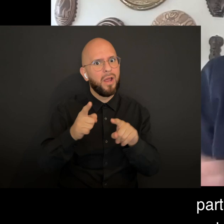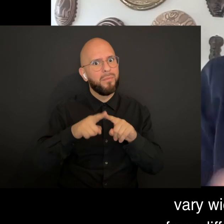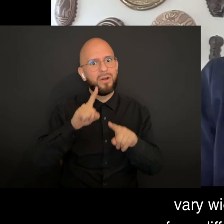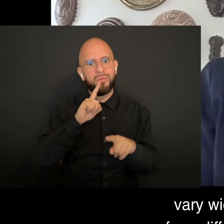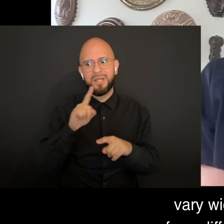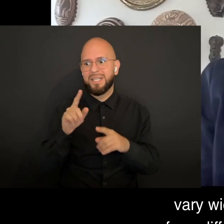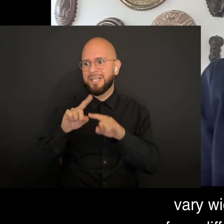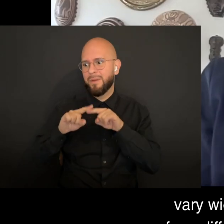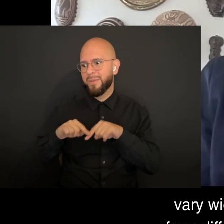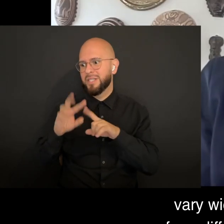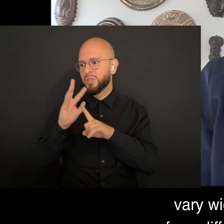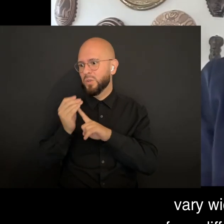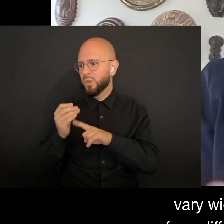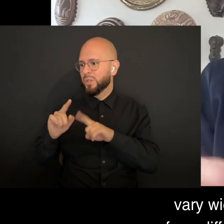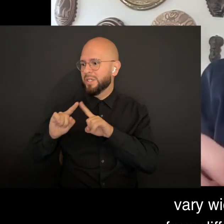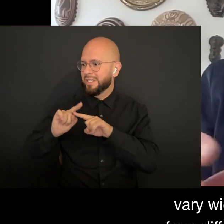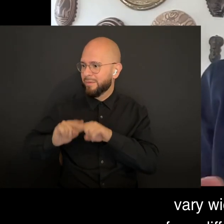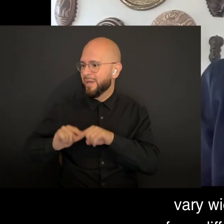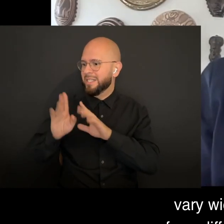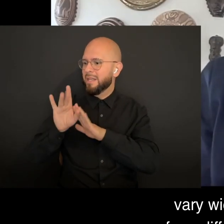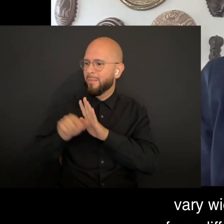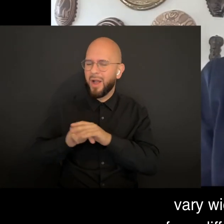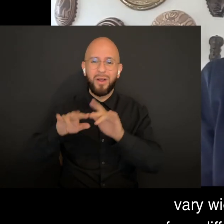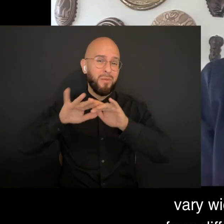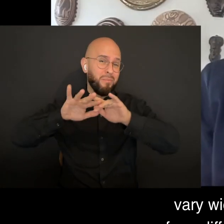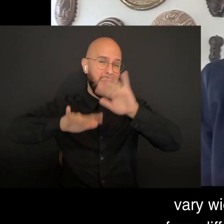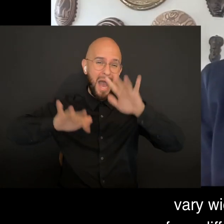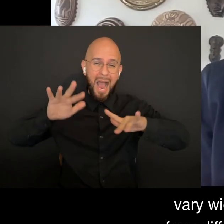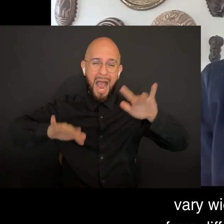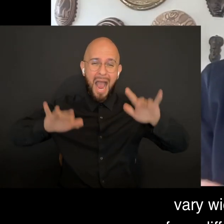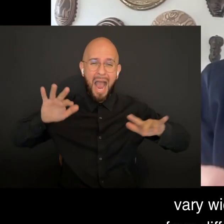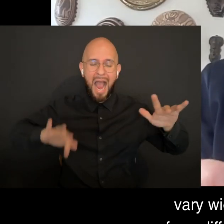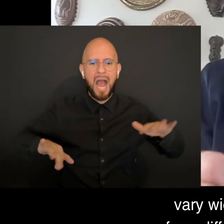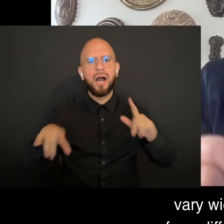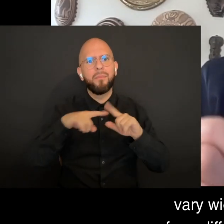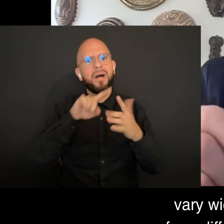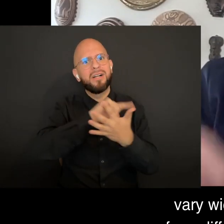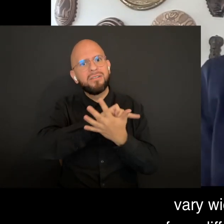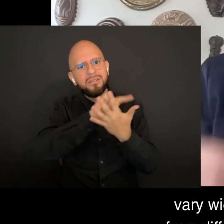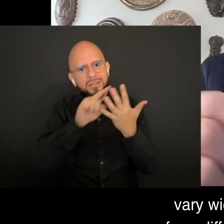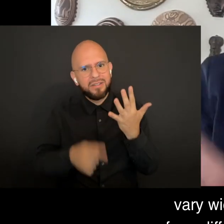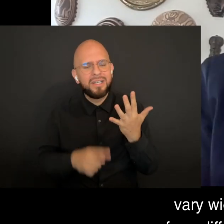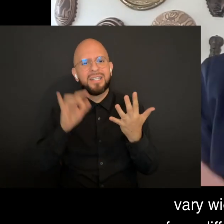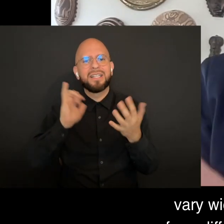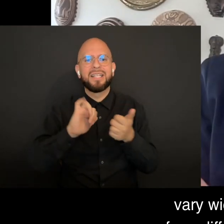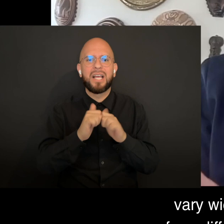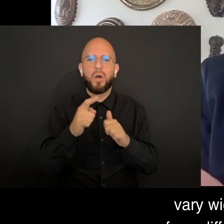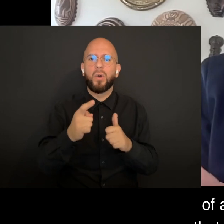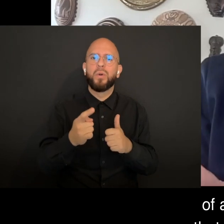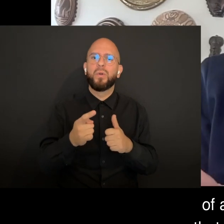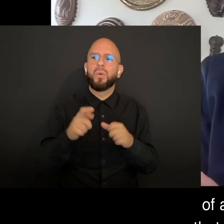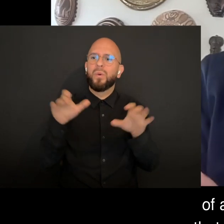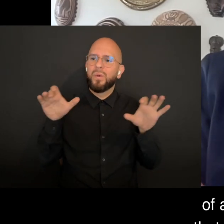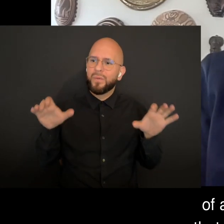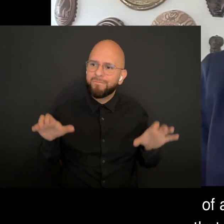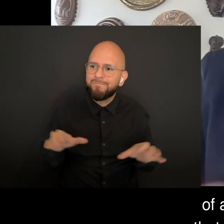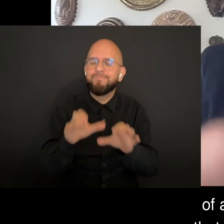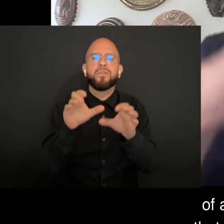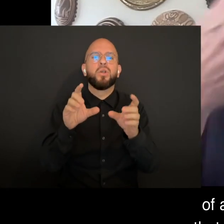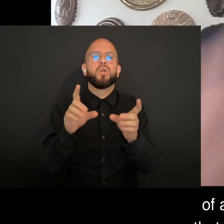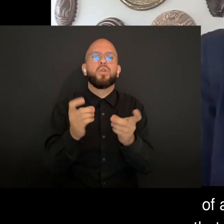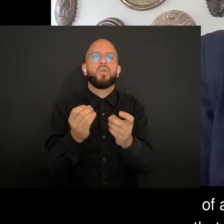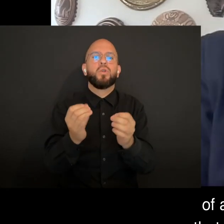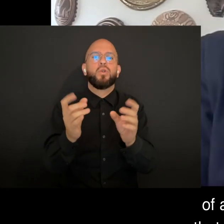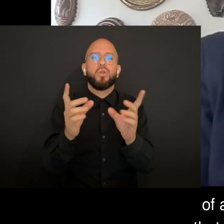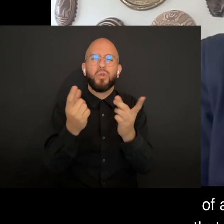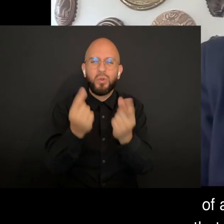may vary widely among different cultures and people from different backgrounds. But those are all ways of